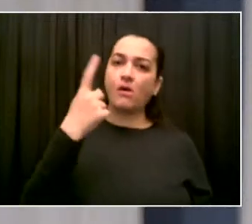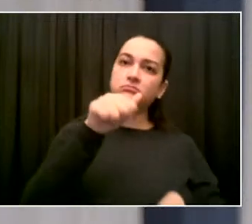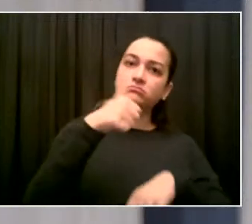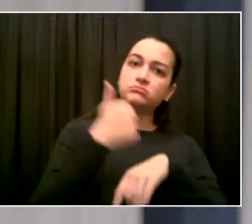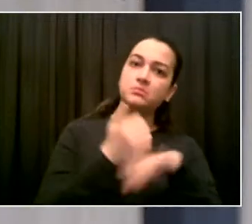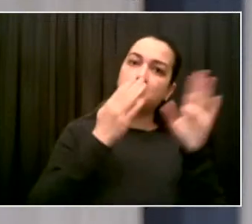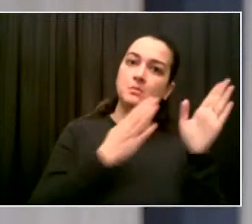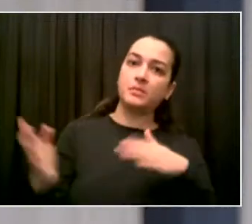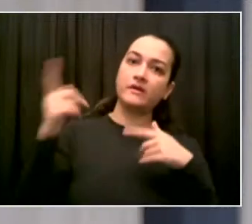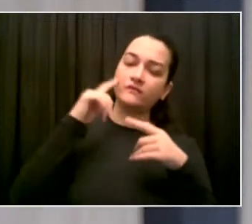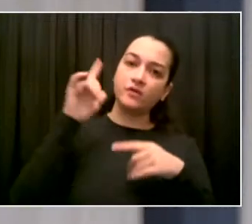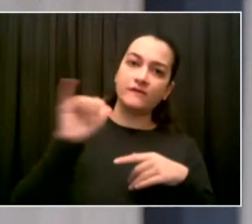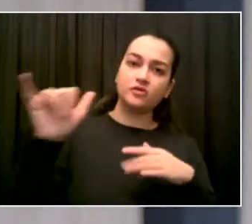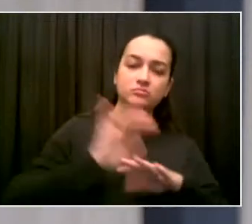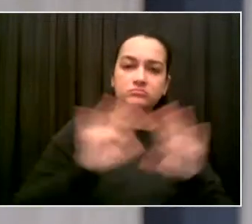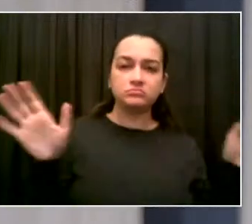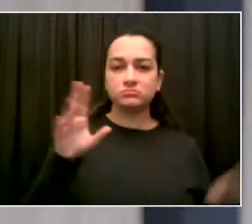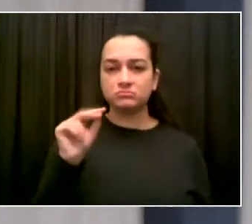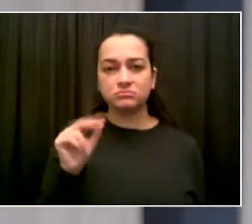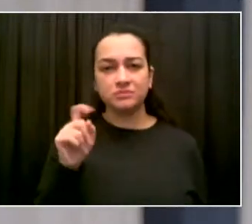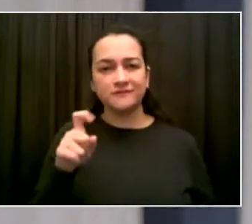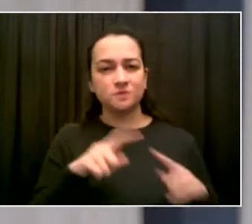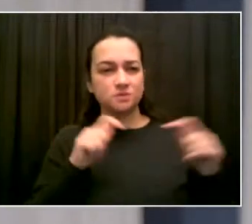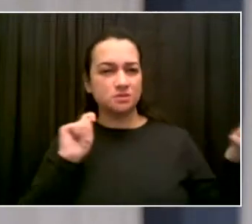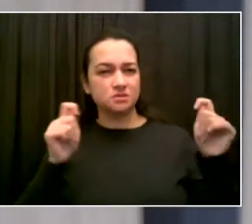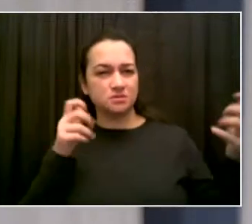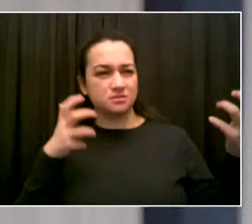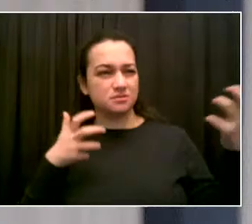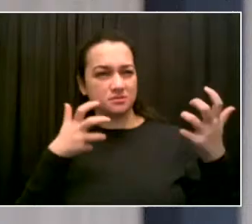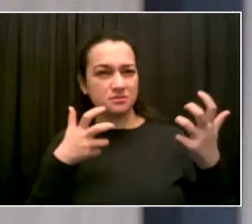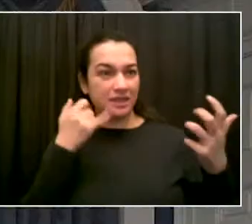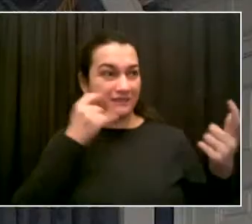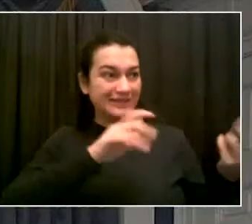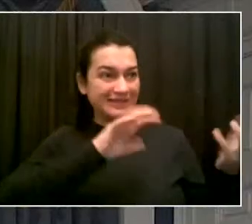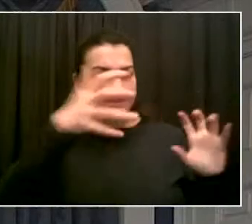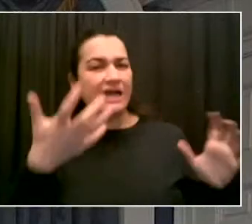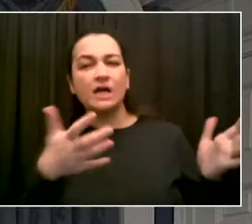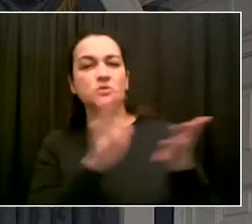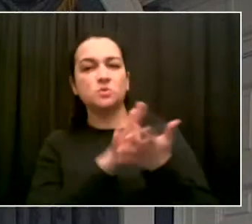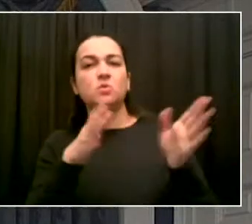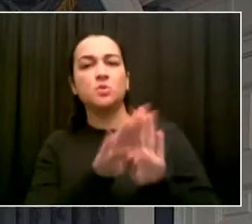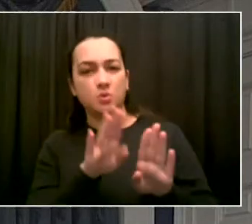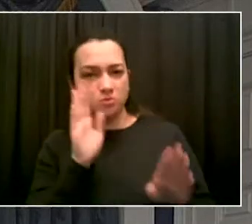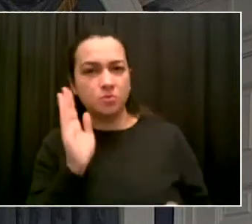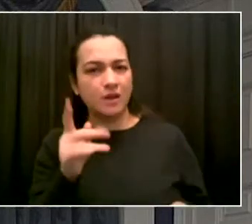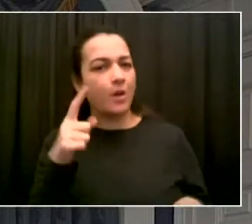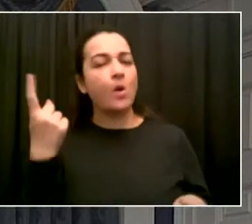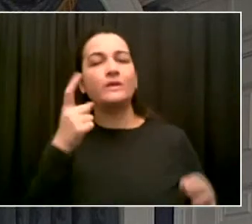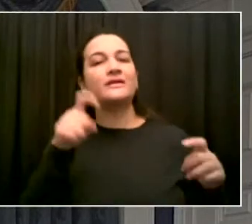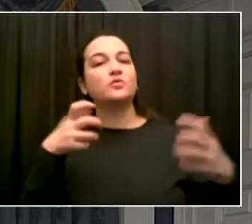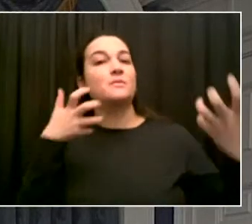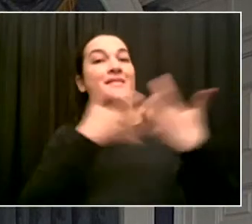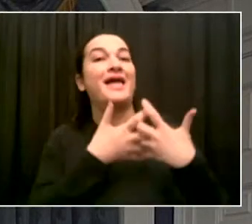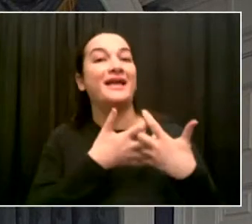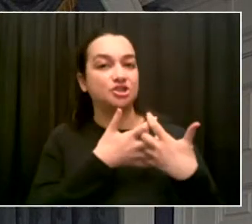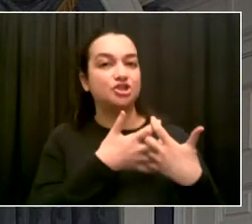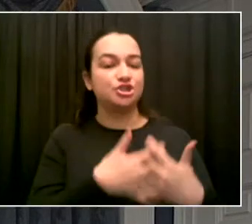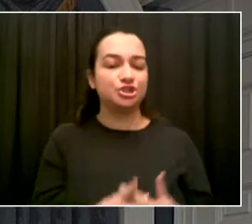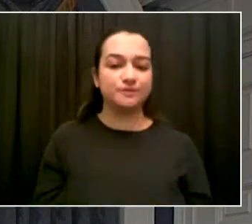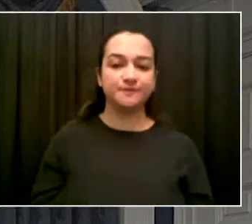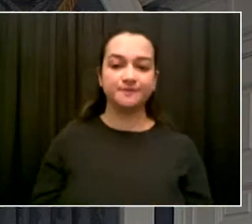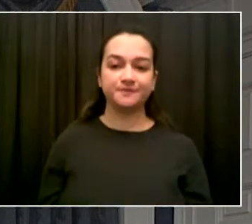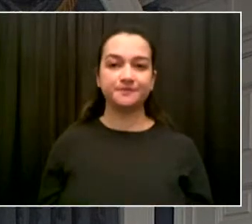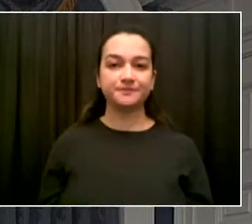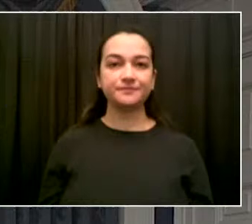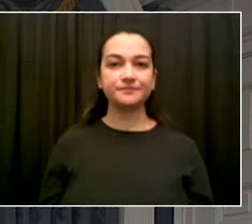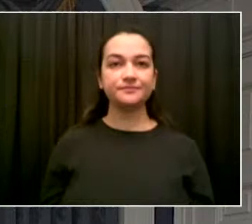is matched up to what we're actually seeing with respect to the virus. Thank you. Go ahead. The next is Michael Garland from the Daily News.